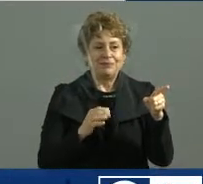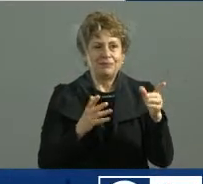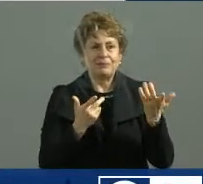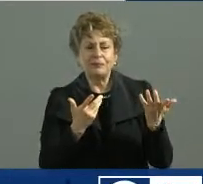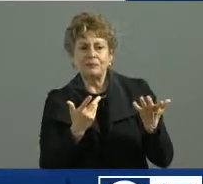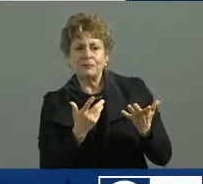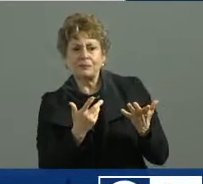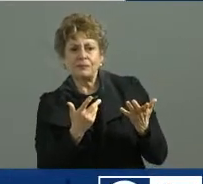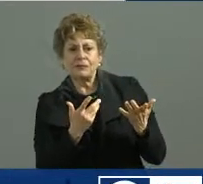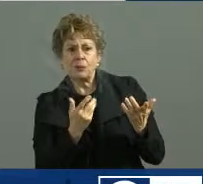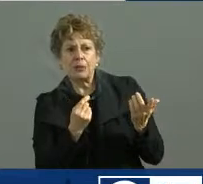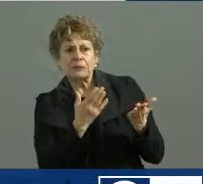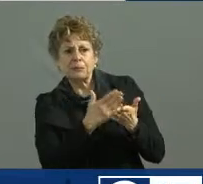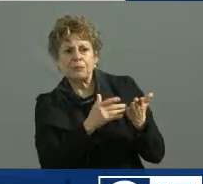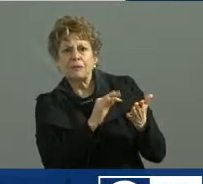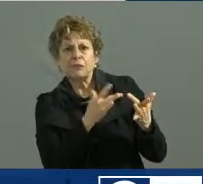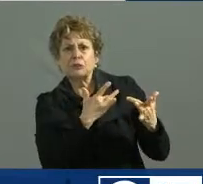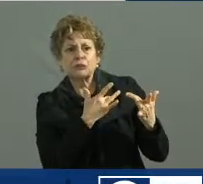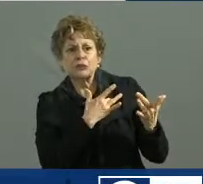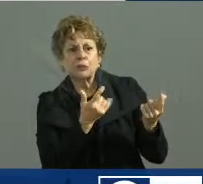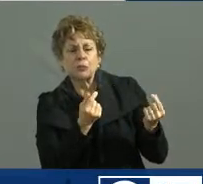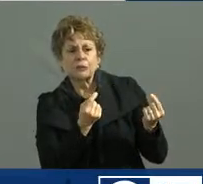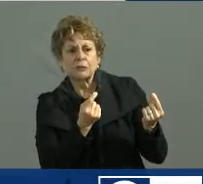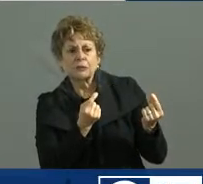the concerns in that.